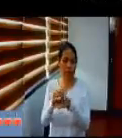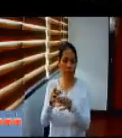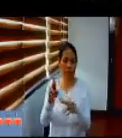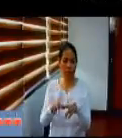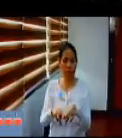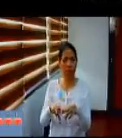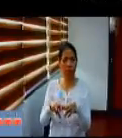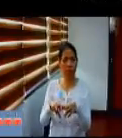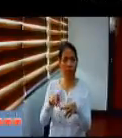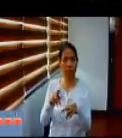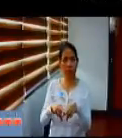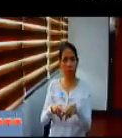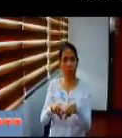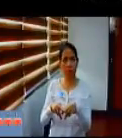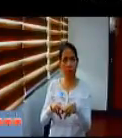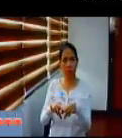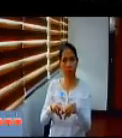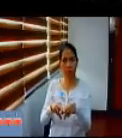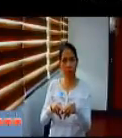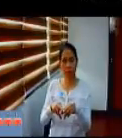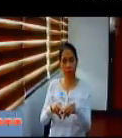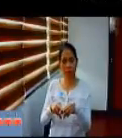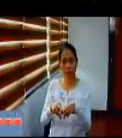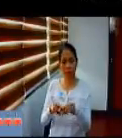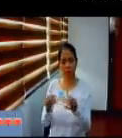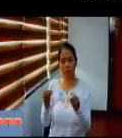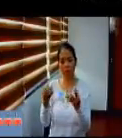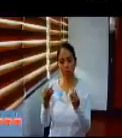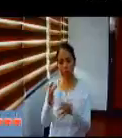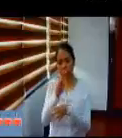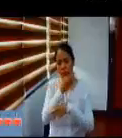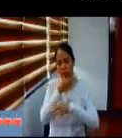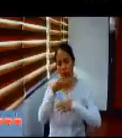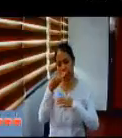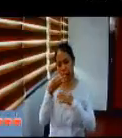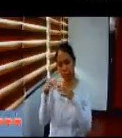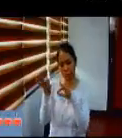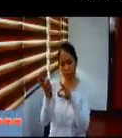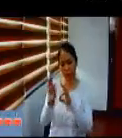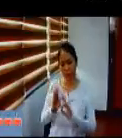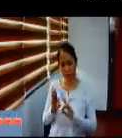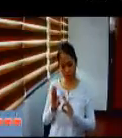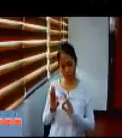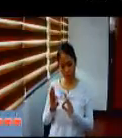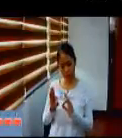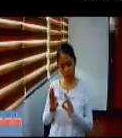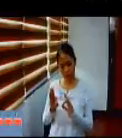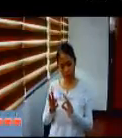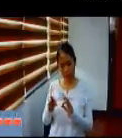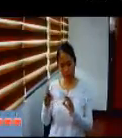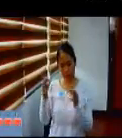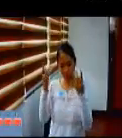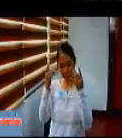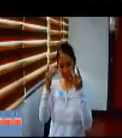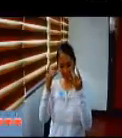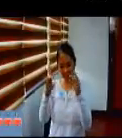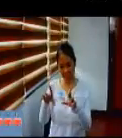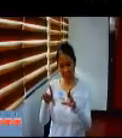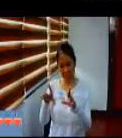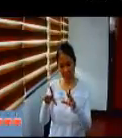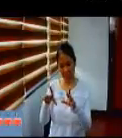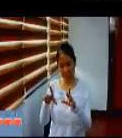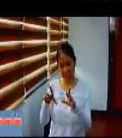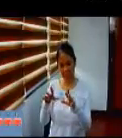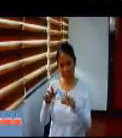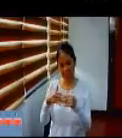Now, many say that farmers are afraid or averse to risk. Even my